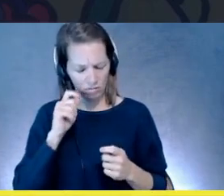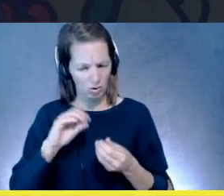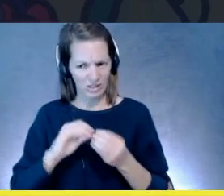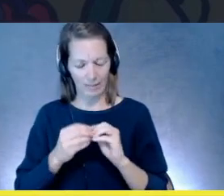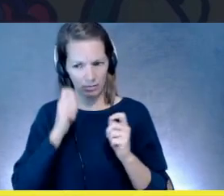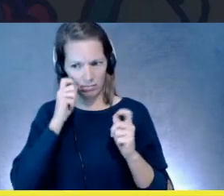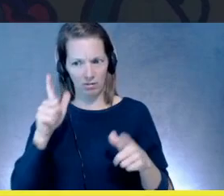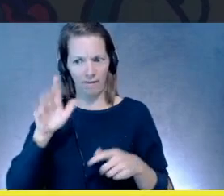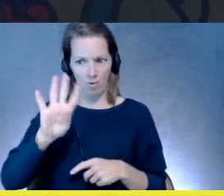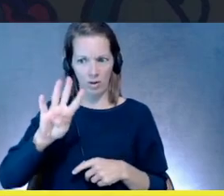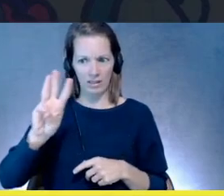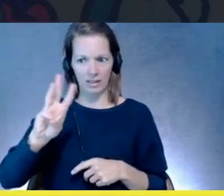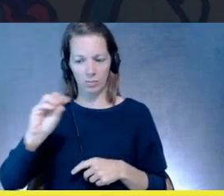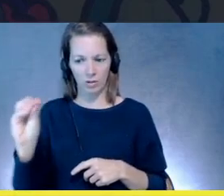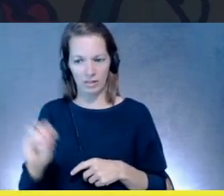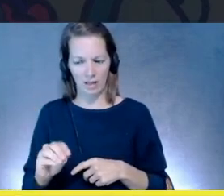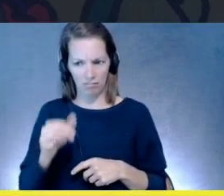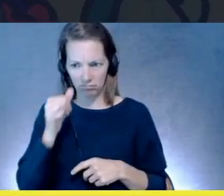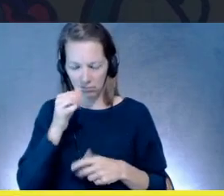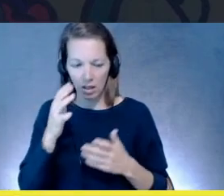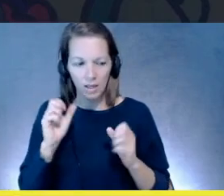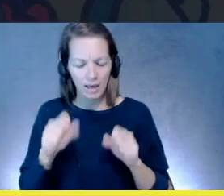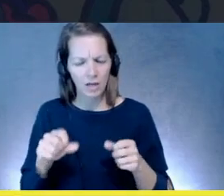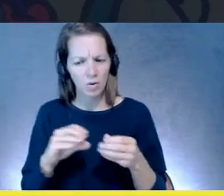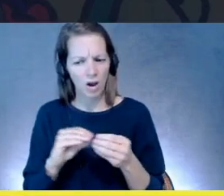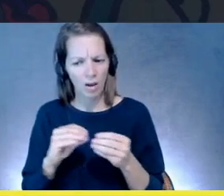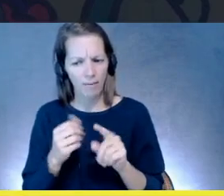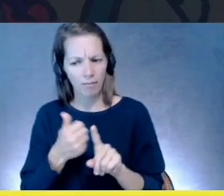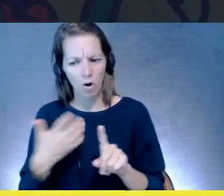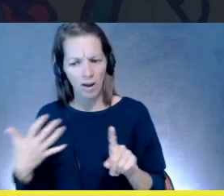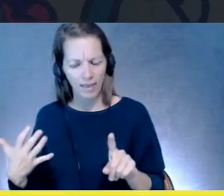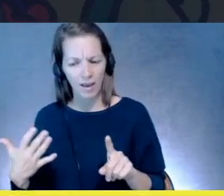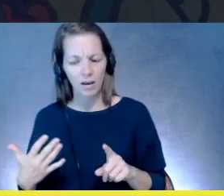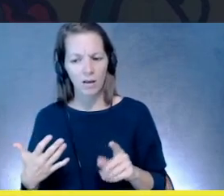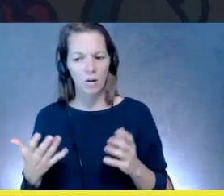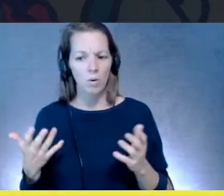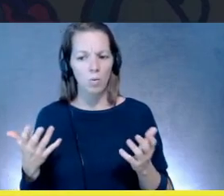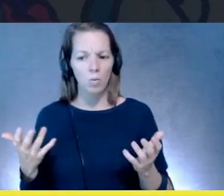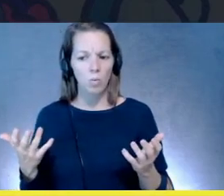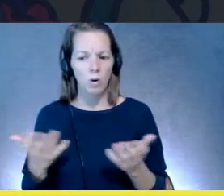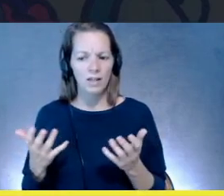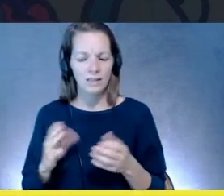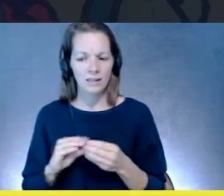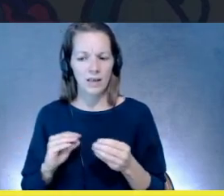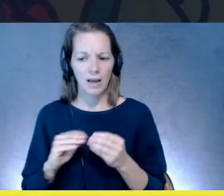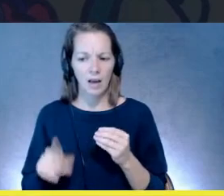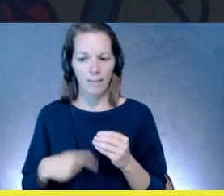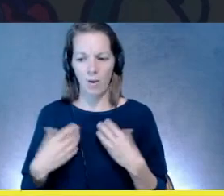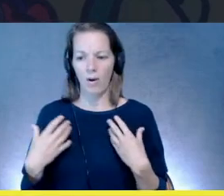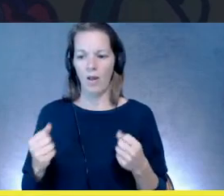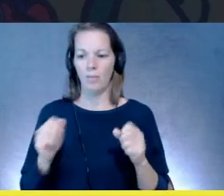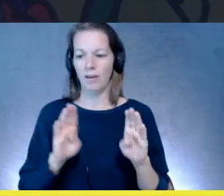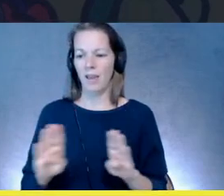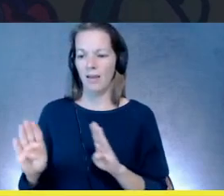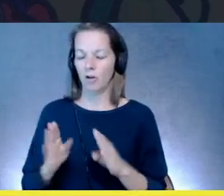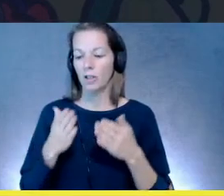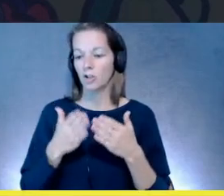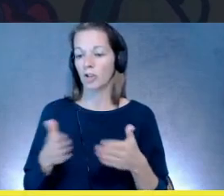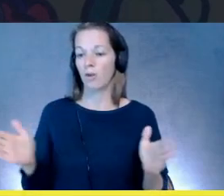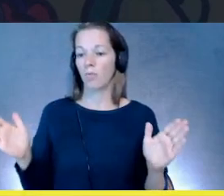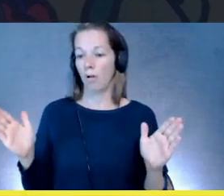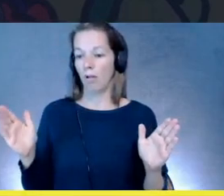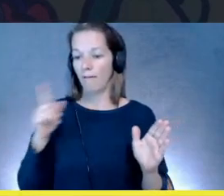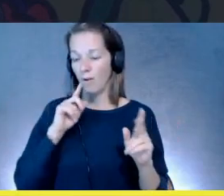46%. Can you comment a little bit more on that, and what does it say about health behavior in general amongst people